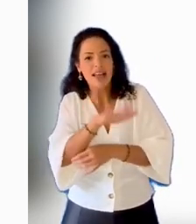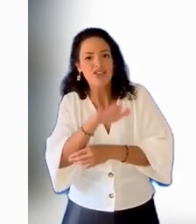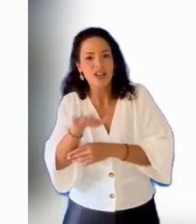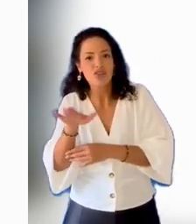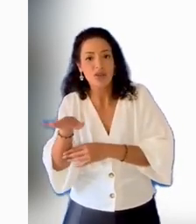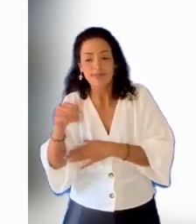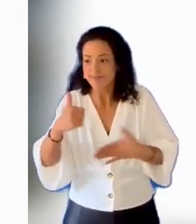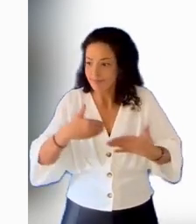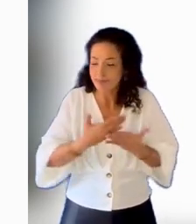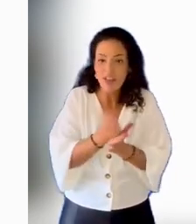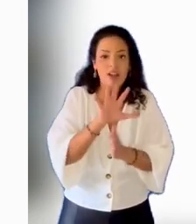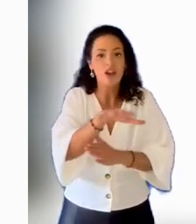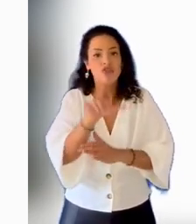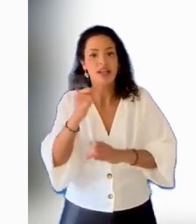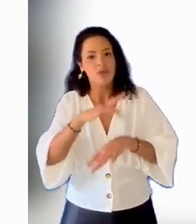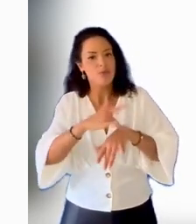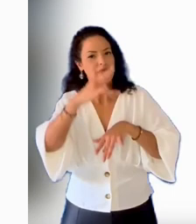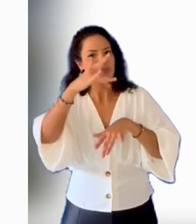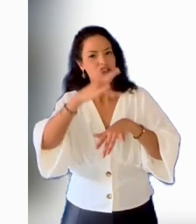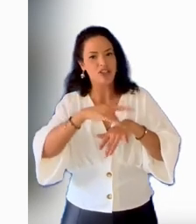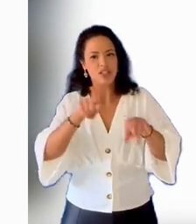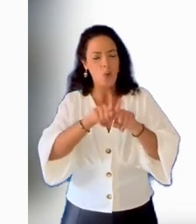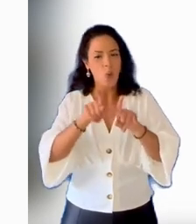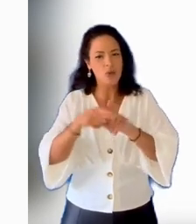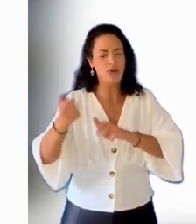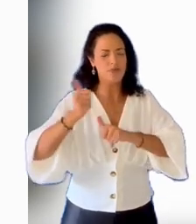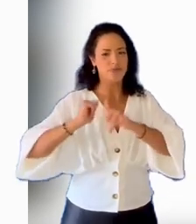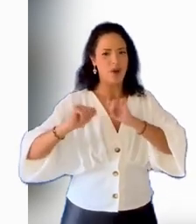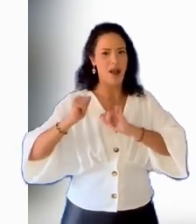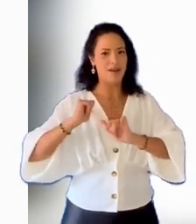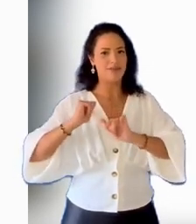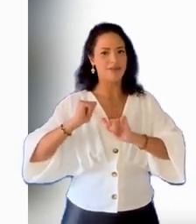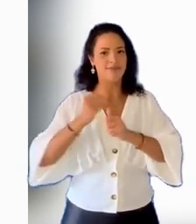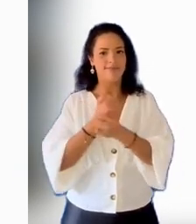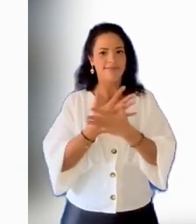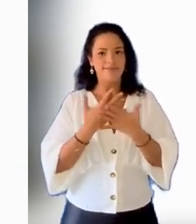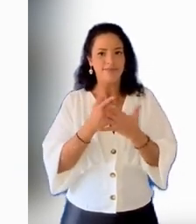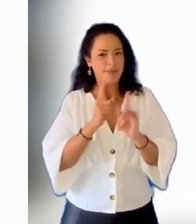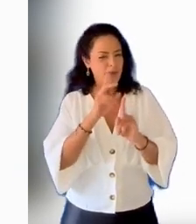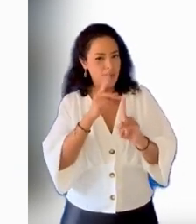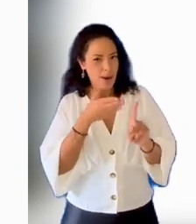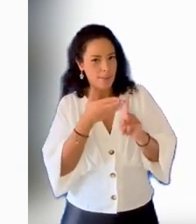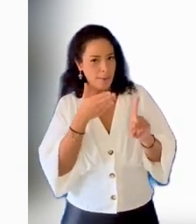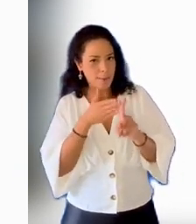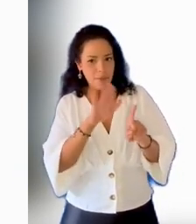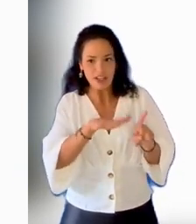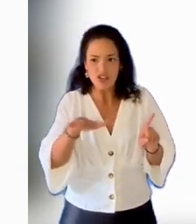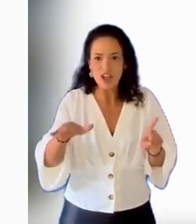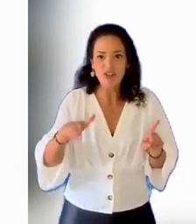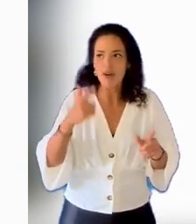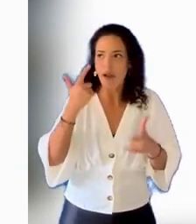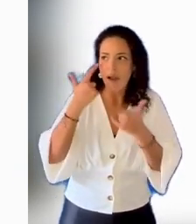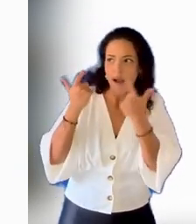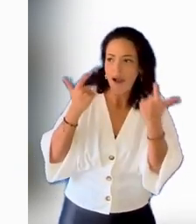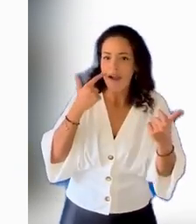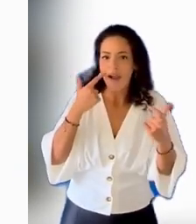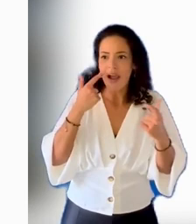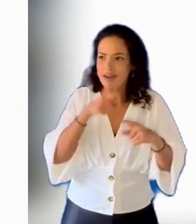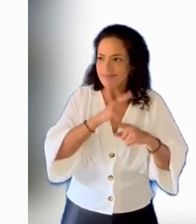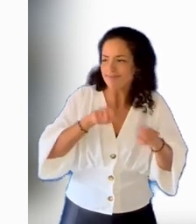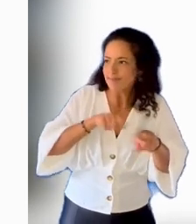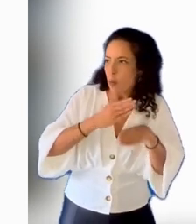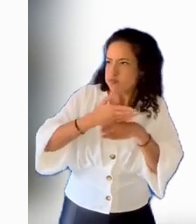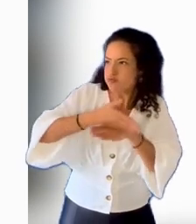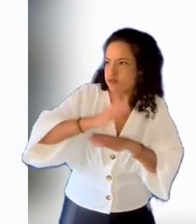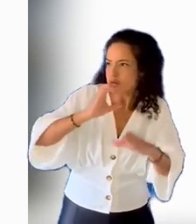serving his country with professionalism and pride. Some may see the curiosity of children, their efforts to communicate with the British men who've arrived